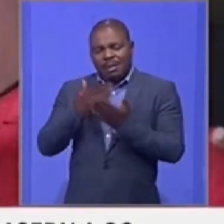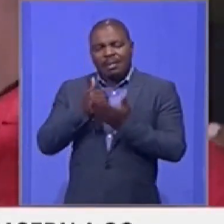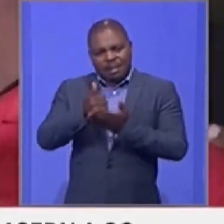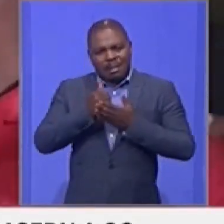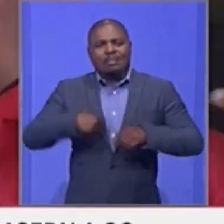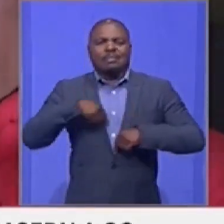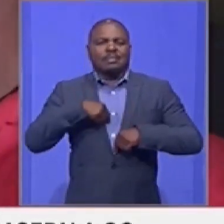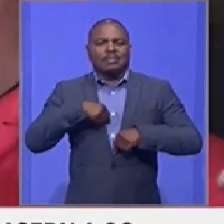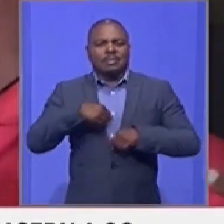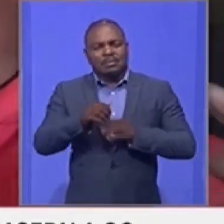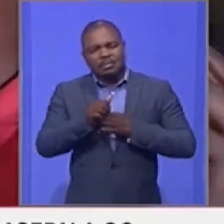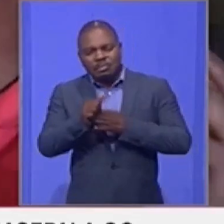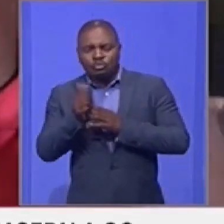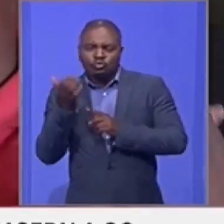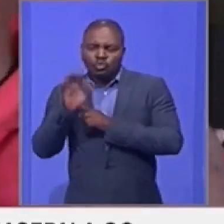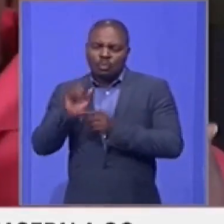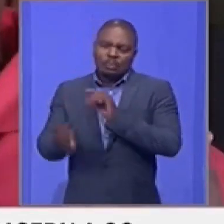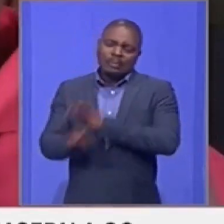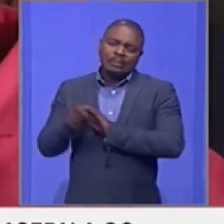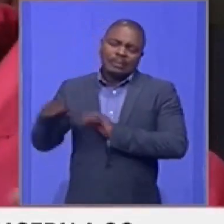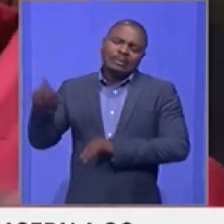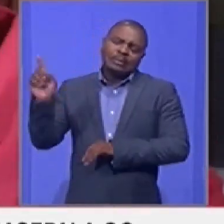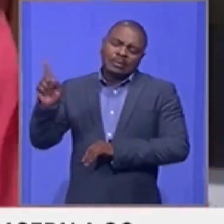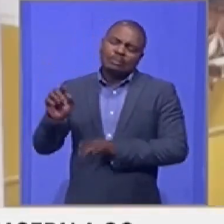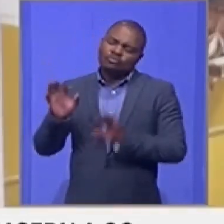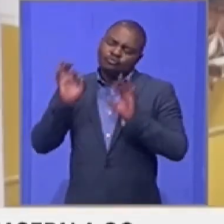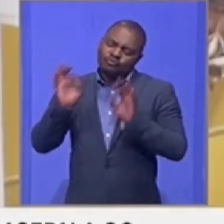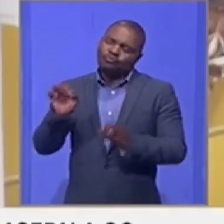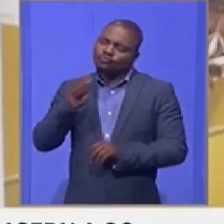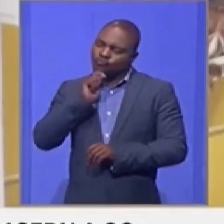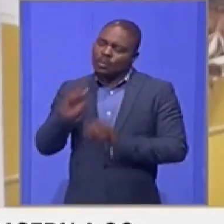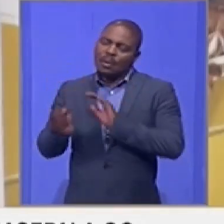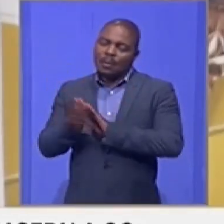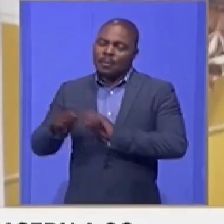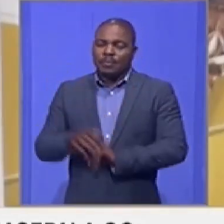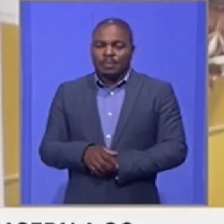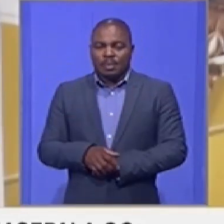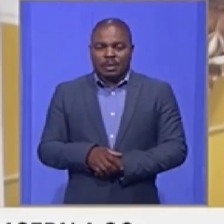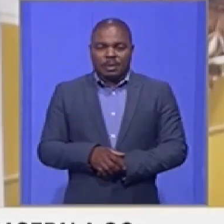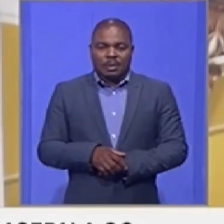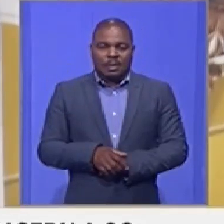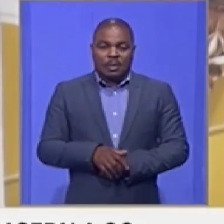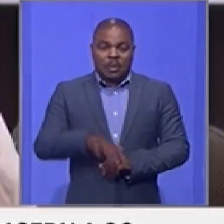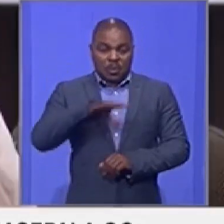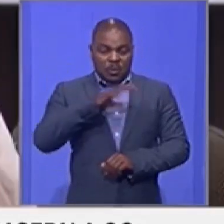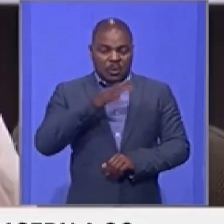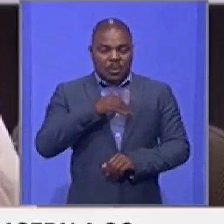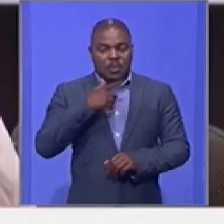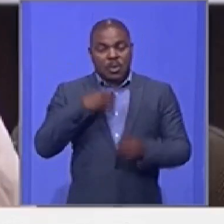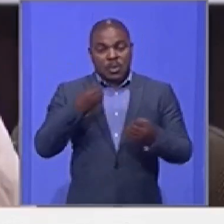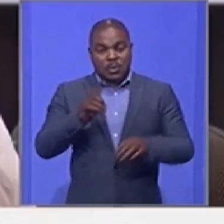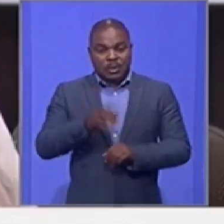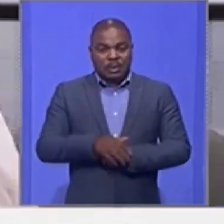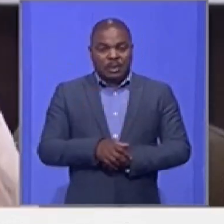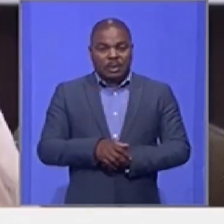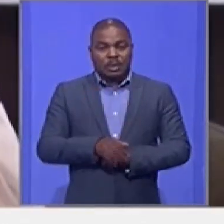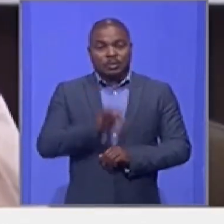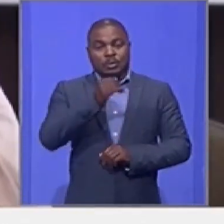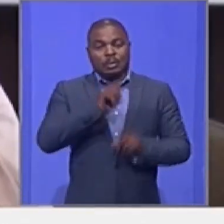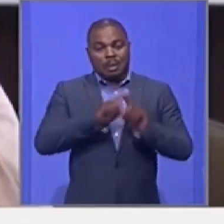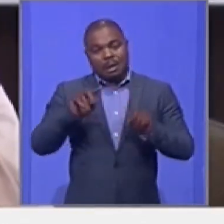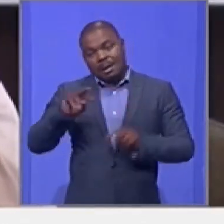guidance of what is happening, what is really happening in Ditsobotla. Not only we lost Clover, but many